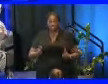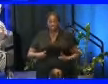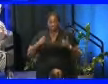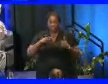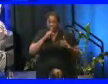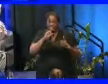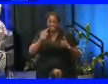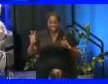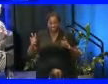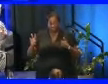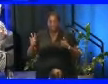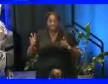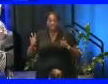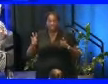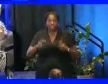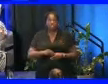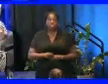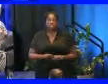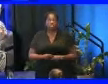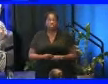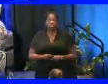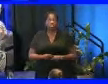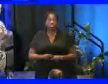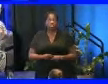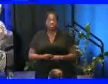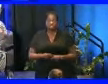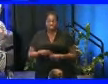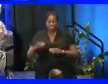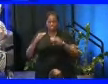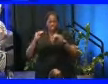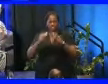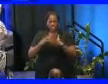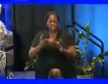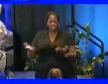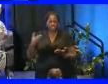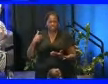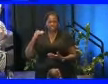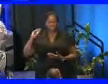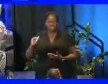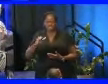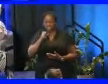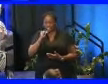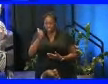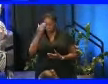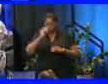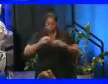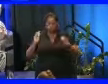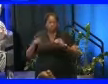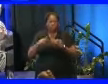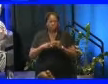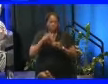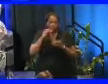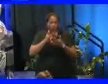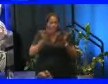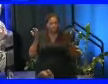She's 87 years old. And she taught us a whole lot. As a kid, I didn't know anything about homelessness. I would see people on the